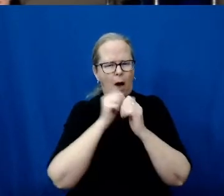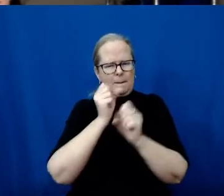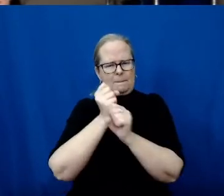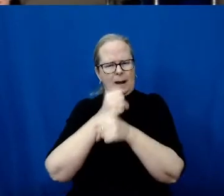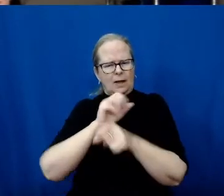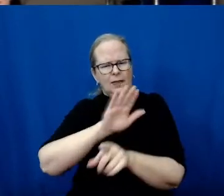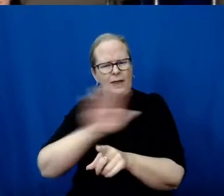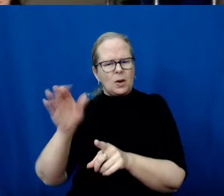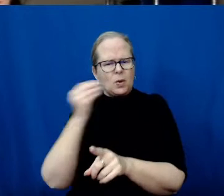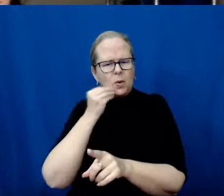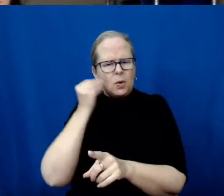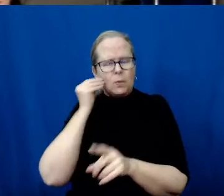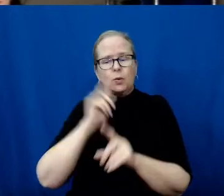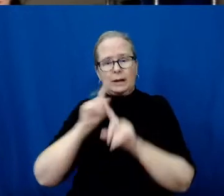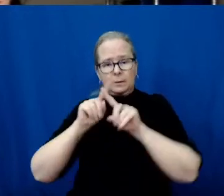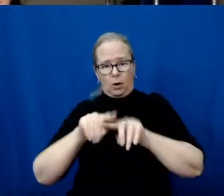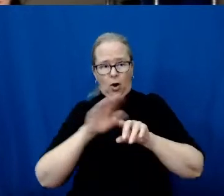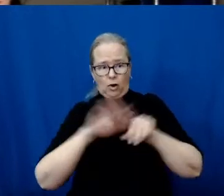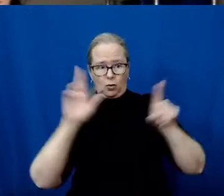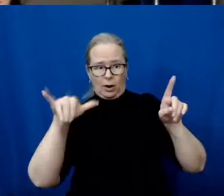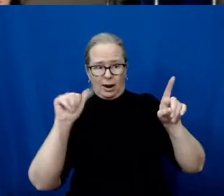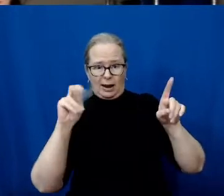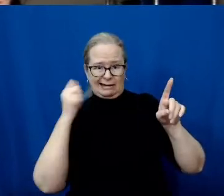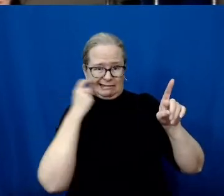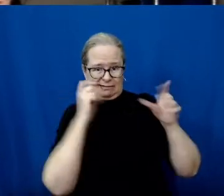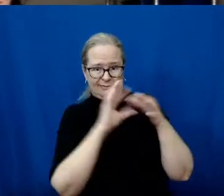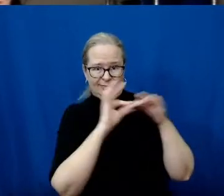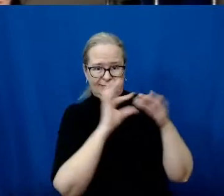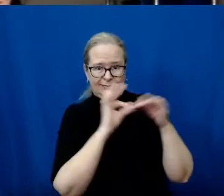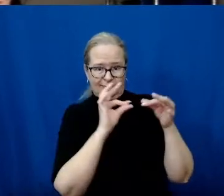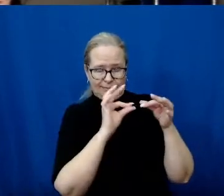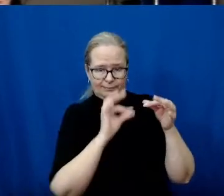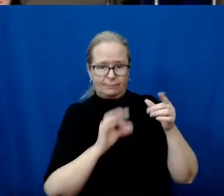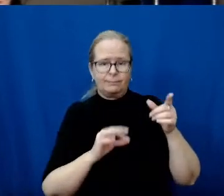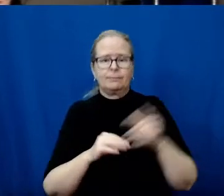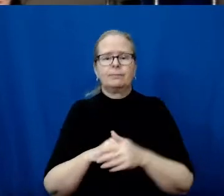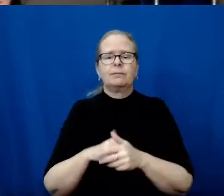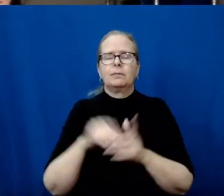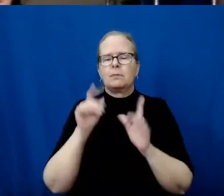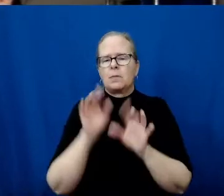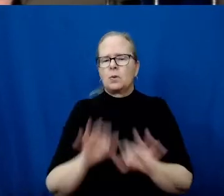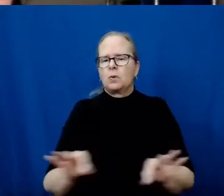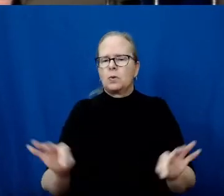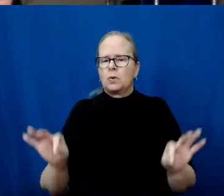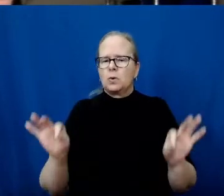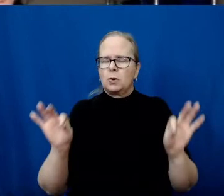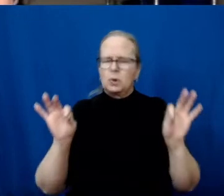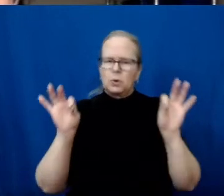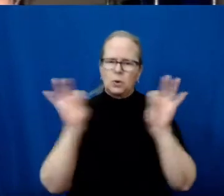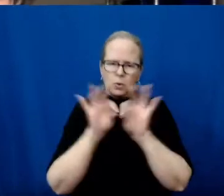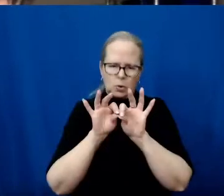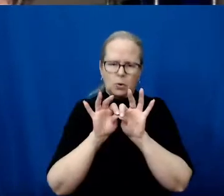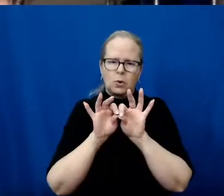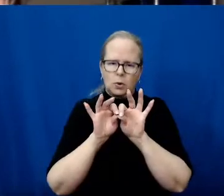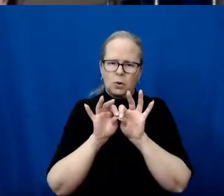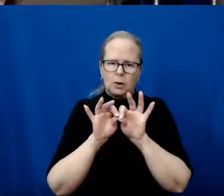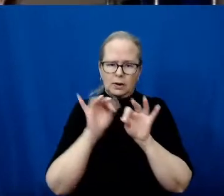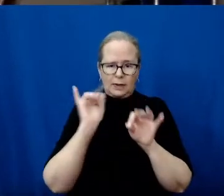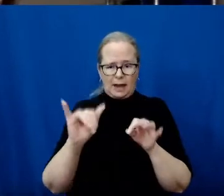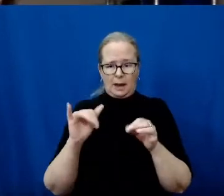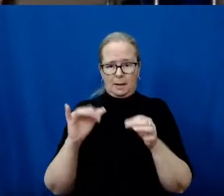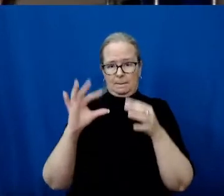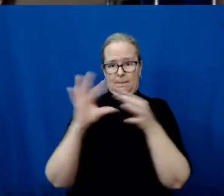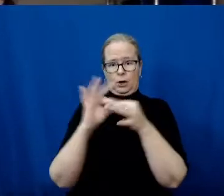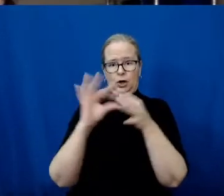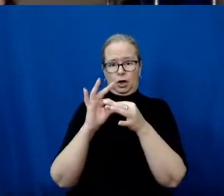of key moments for each of you that he brought up, that he said he got a lot of this information from wonderful humans like you guys, that you are like, thumbs up,